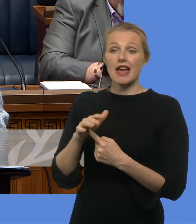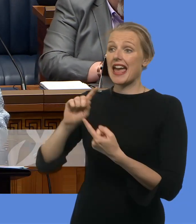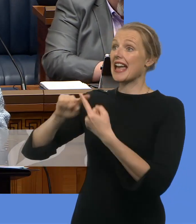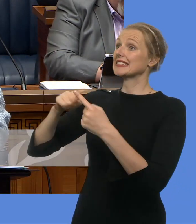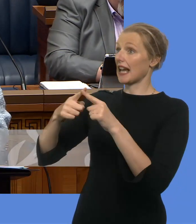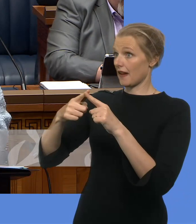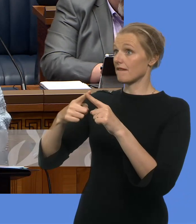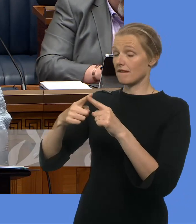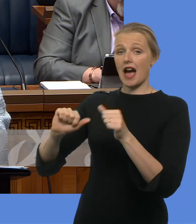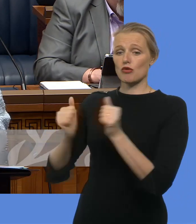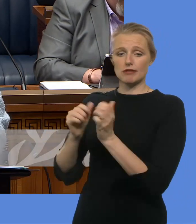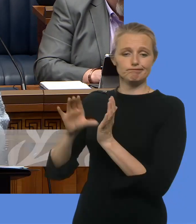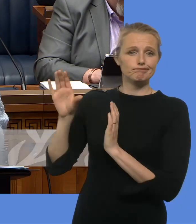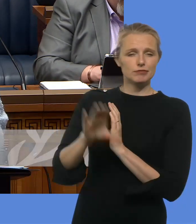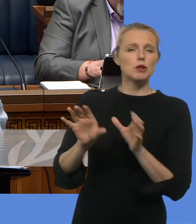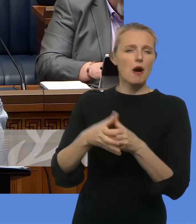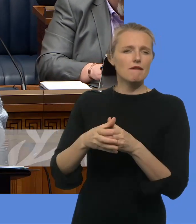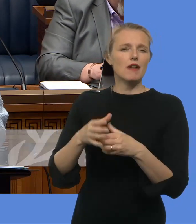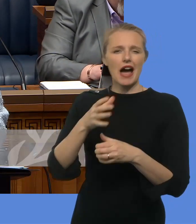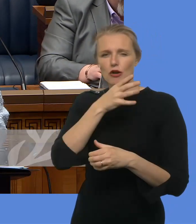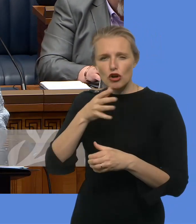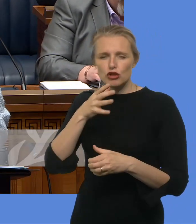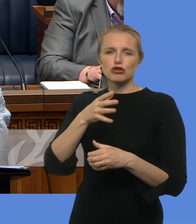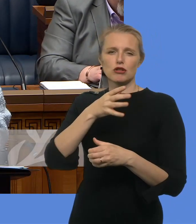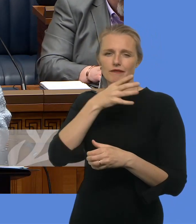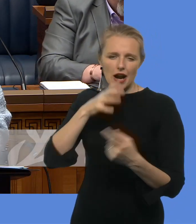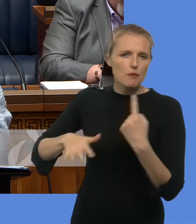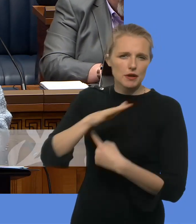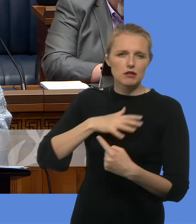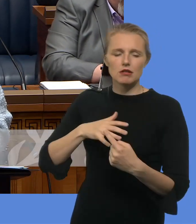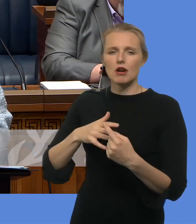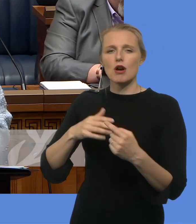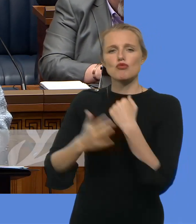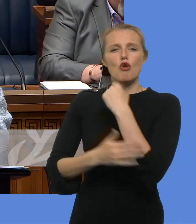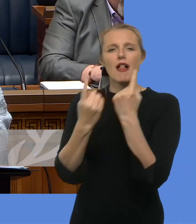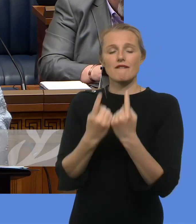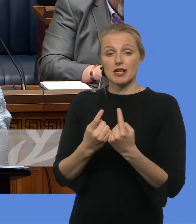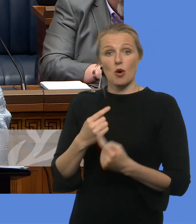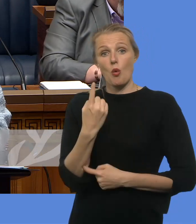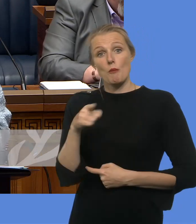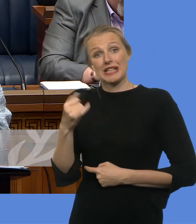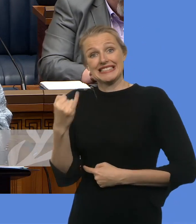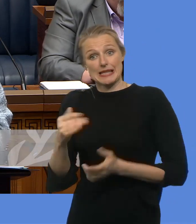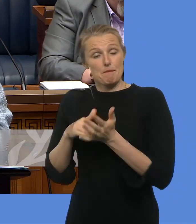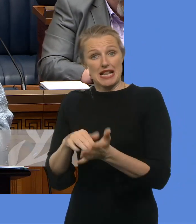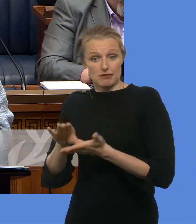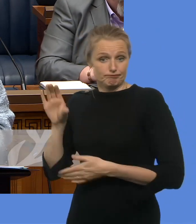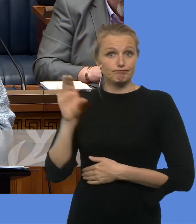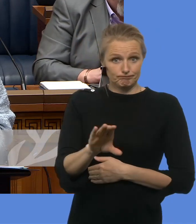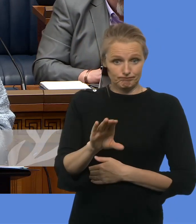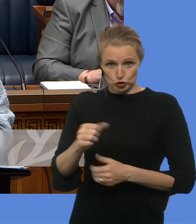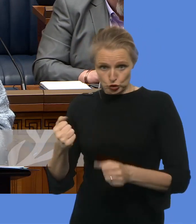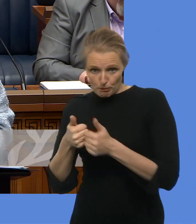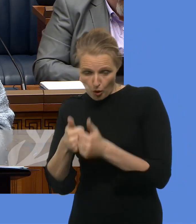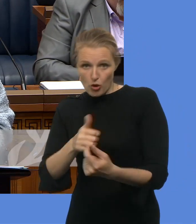allocate the Department of Agriculture, Environment and Rural Affairs £1.6 million of capital DEL in June monitoring to support